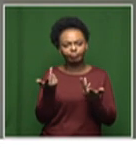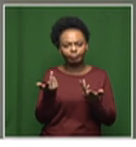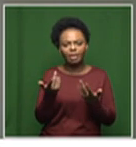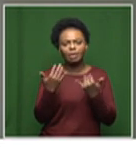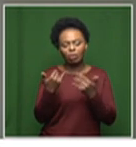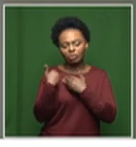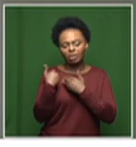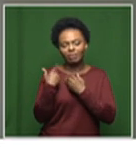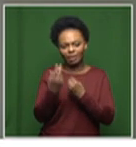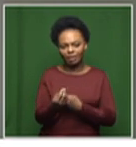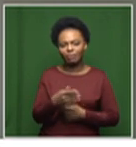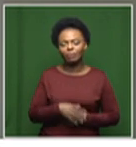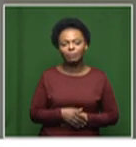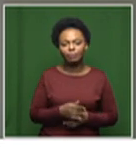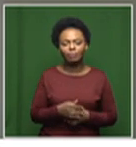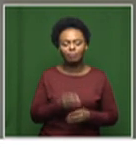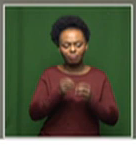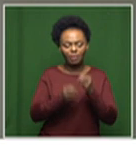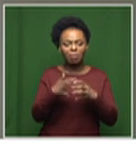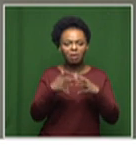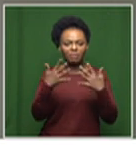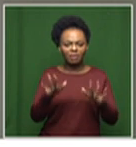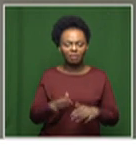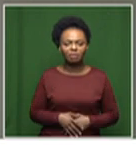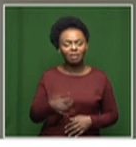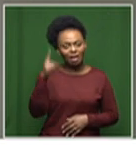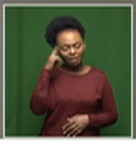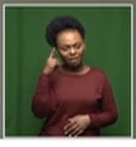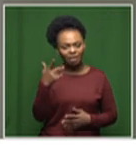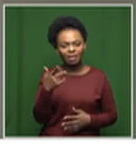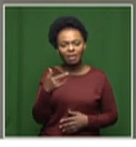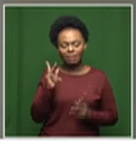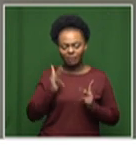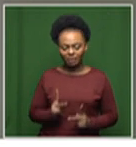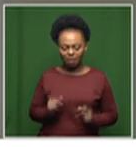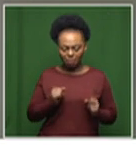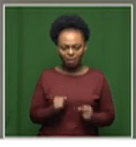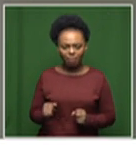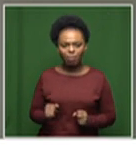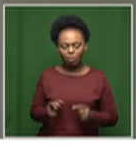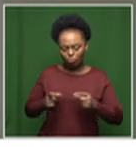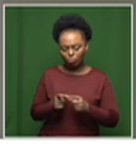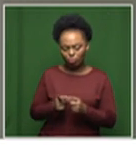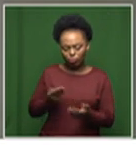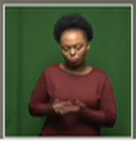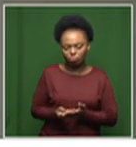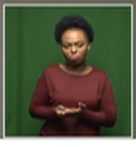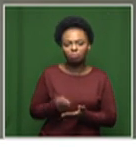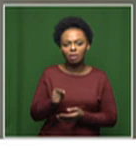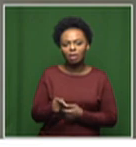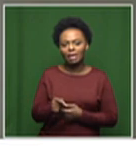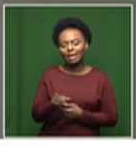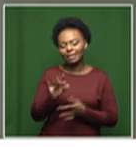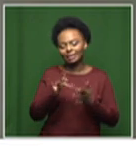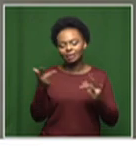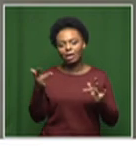and used in the wrong way. Yeah. I think the biggest vulnerability is physically staying in possession of the card or the digital